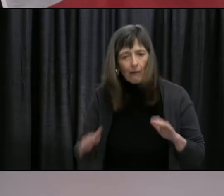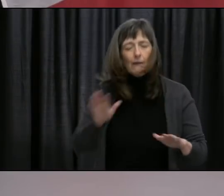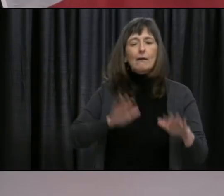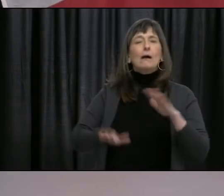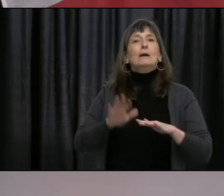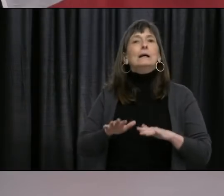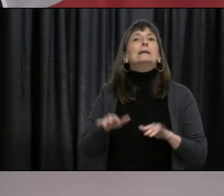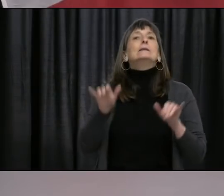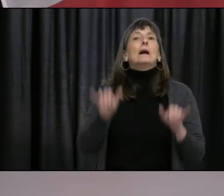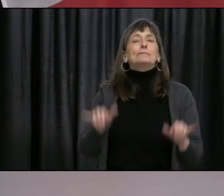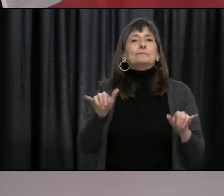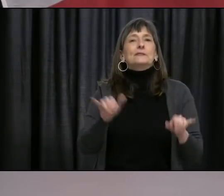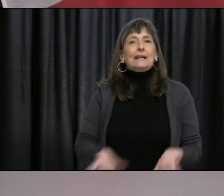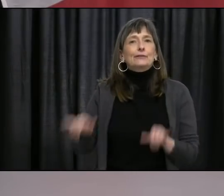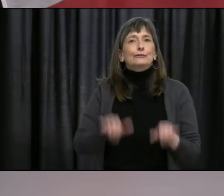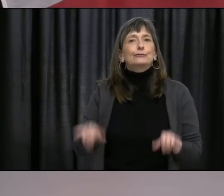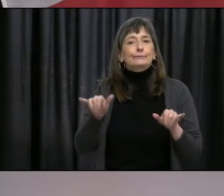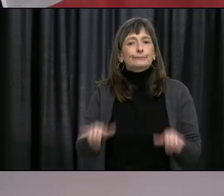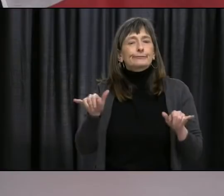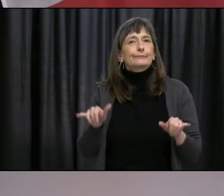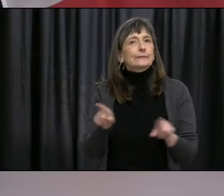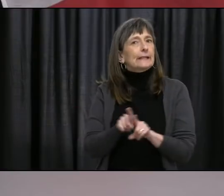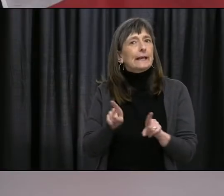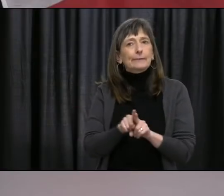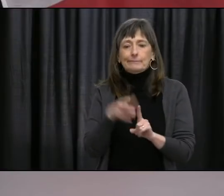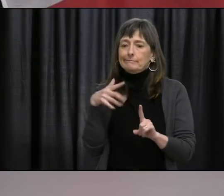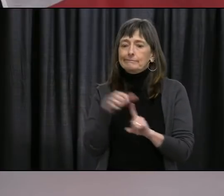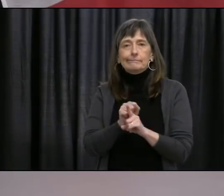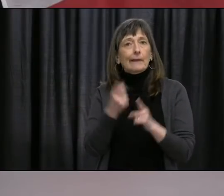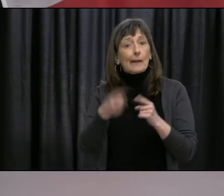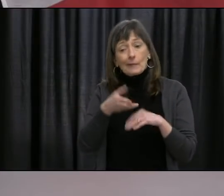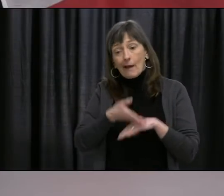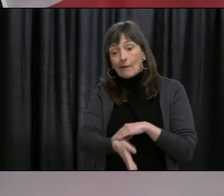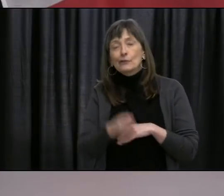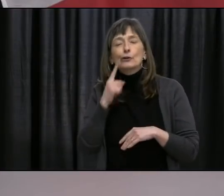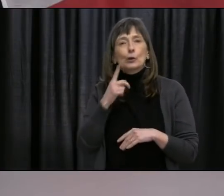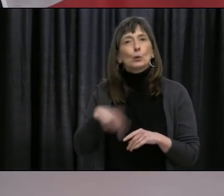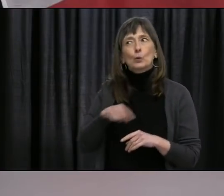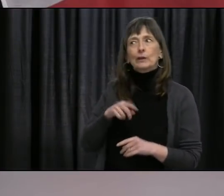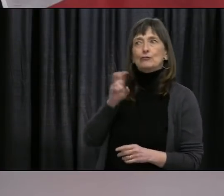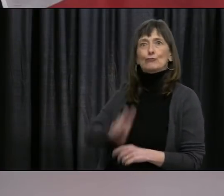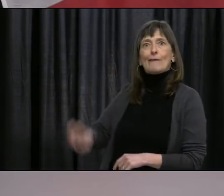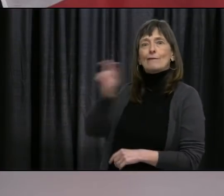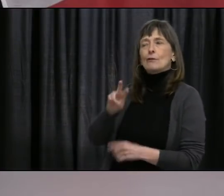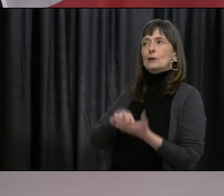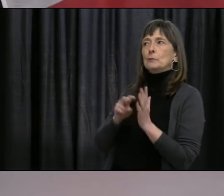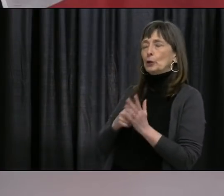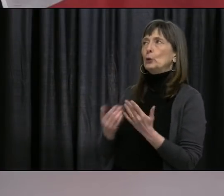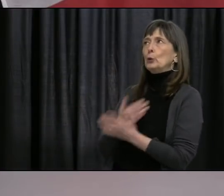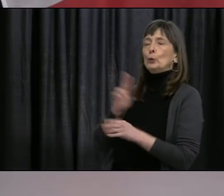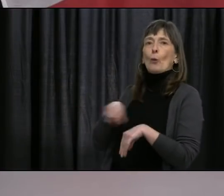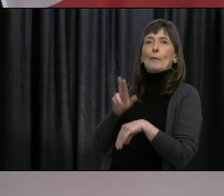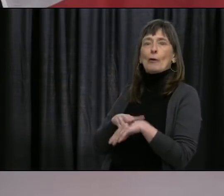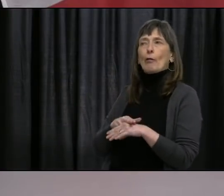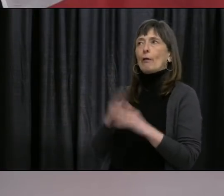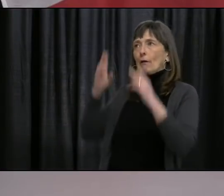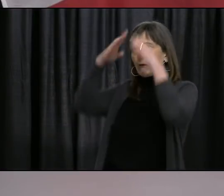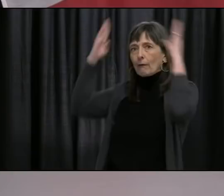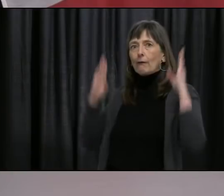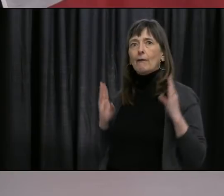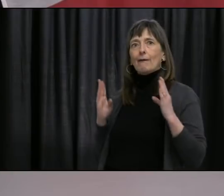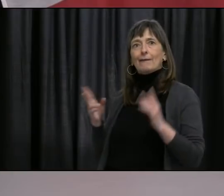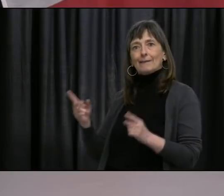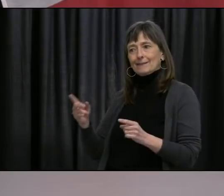normal is. Very similar to what we did around 9/11. We will adapt to COVID-19.